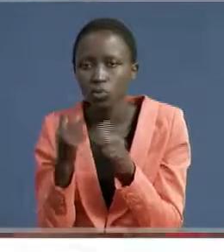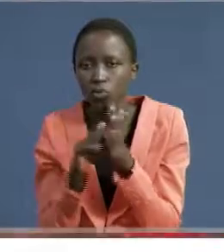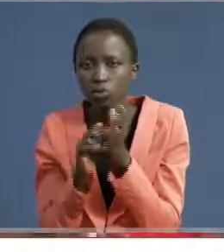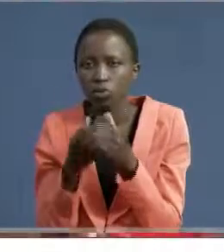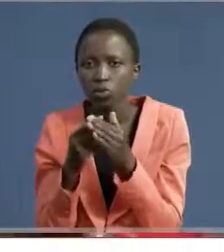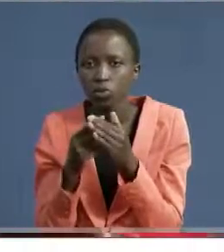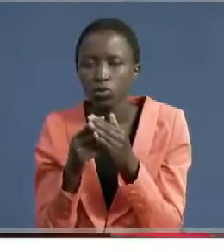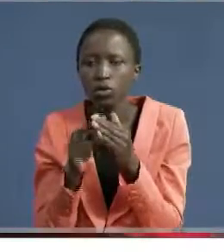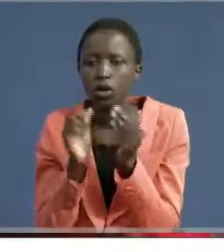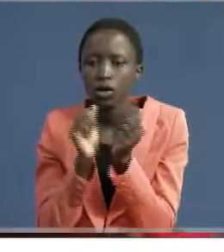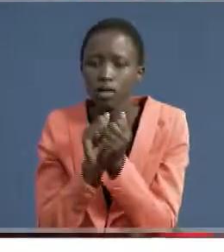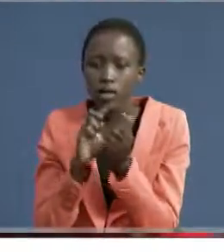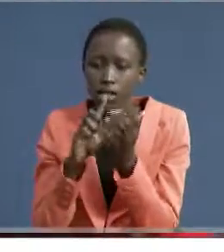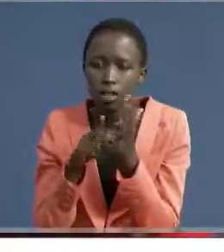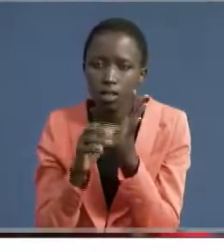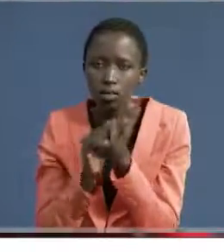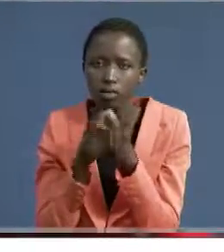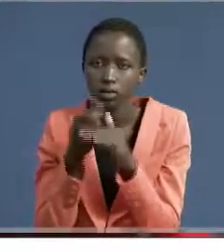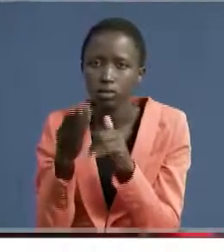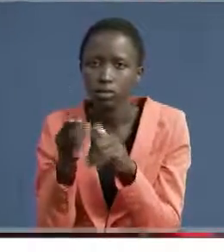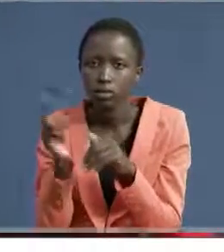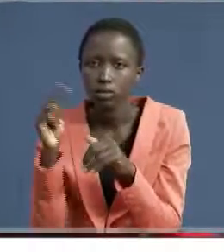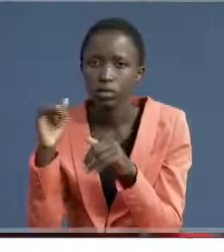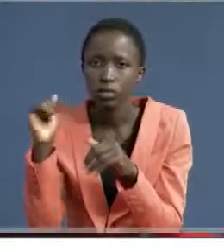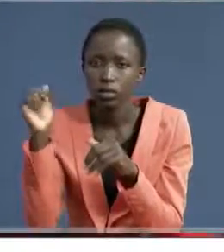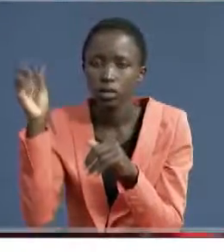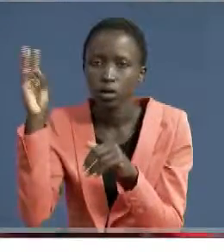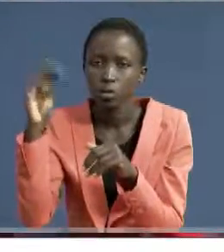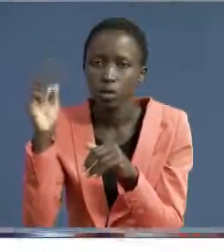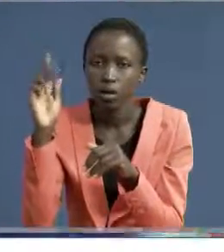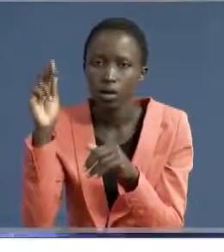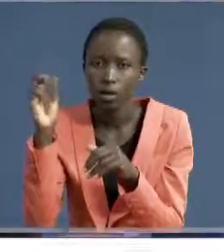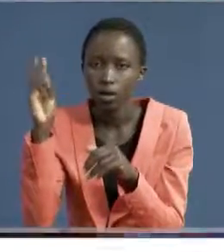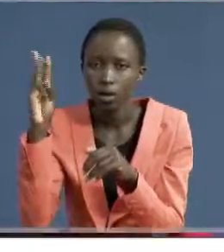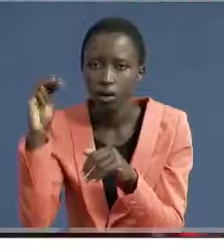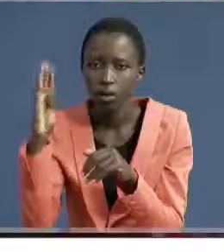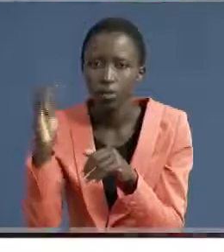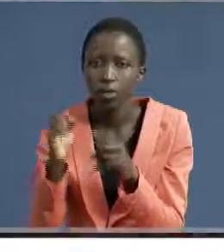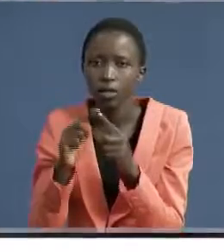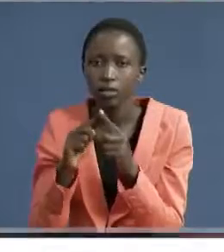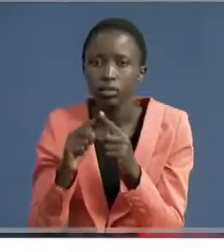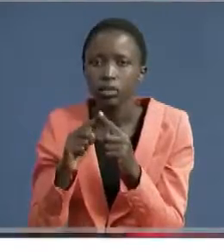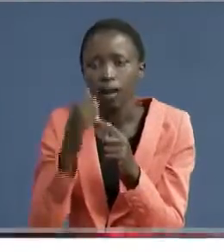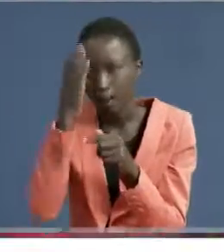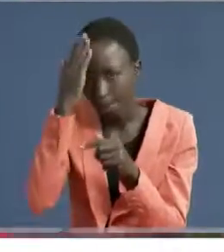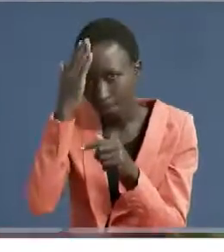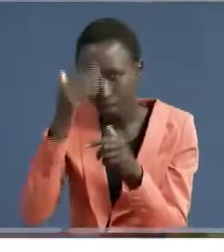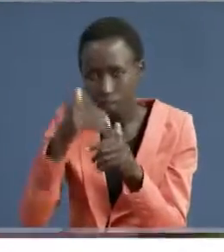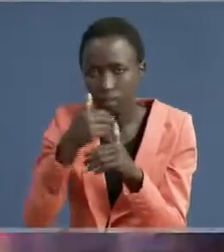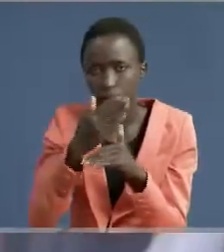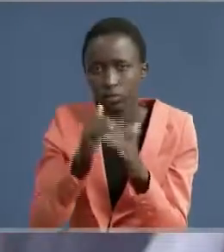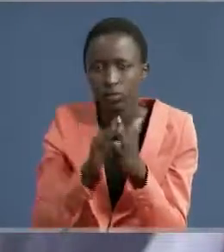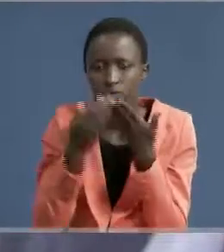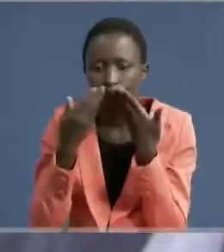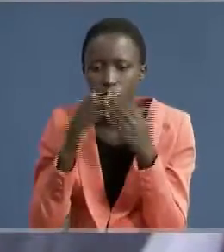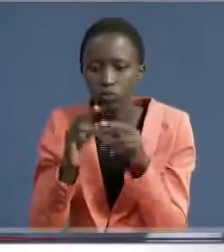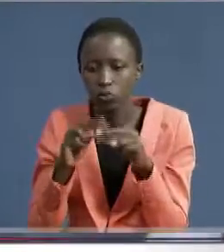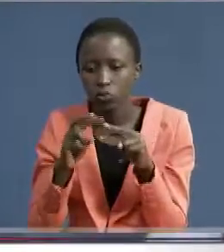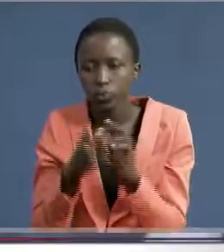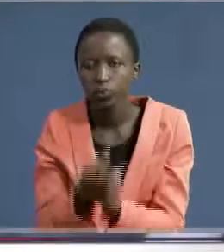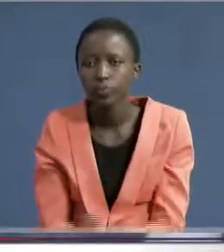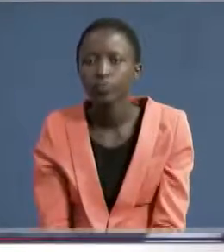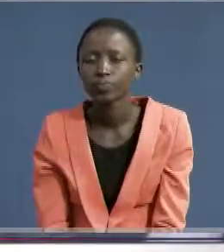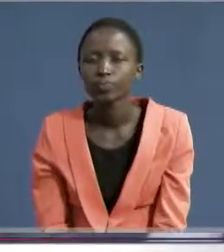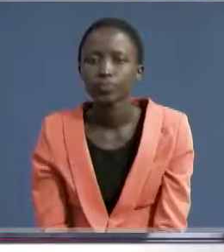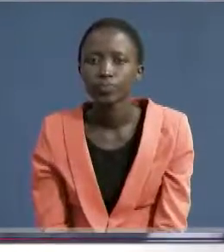later. They have been remanded at Nyamarambe Police Station until Monday next week to allow completion of